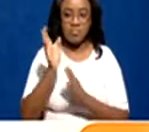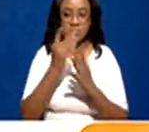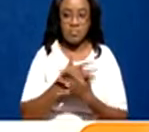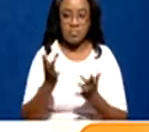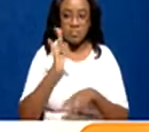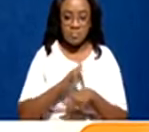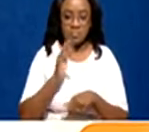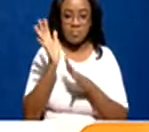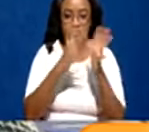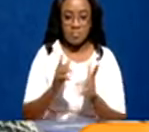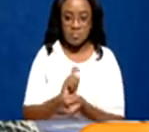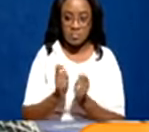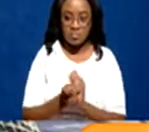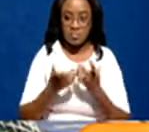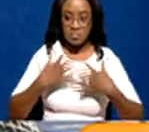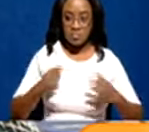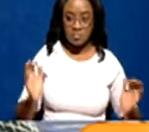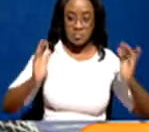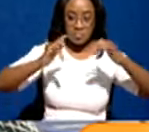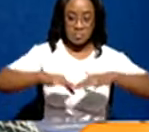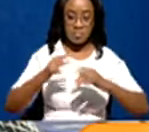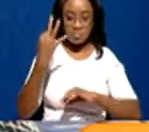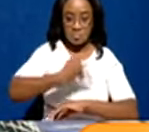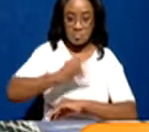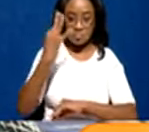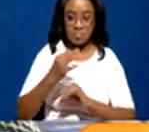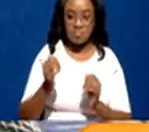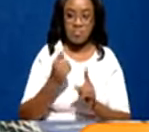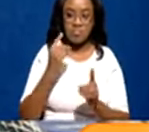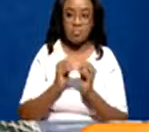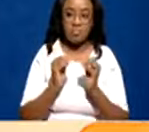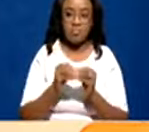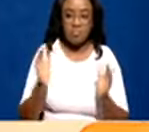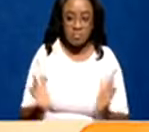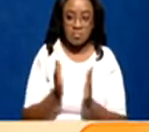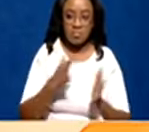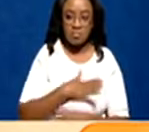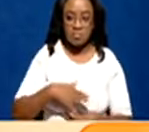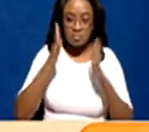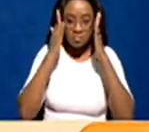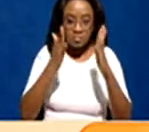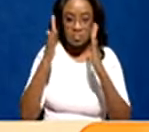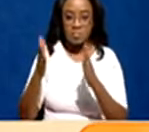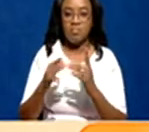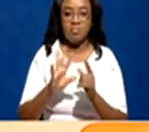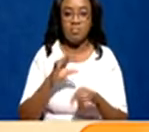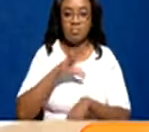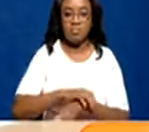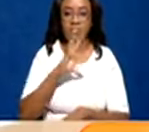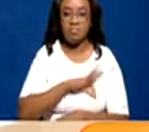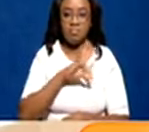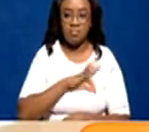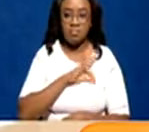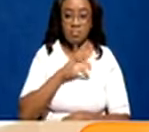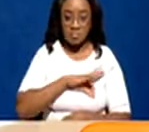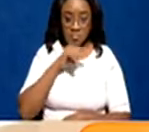change. Stakeholders attending the three-day Congress have also been urged to focus on increasing yields that can